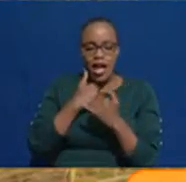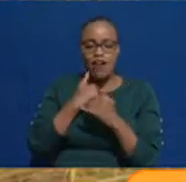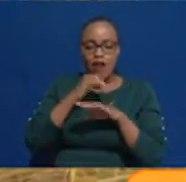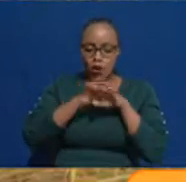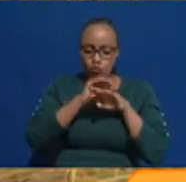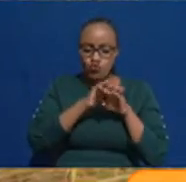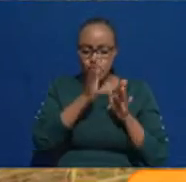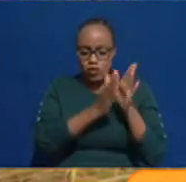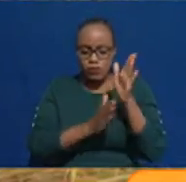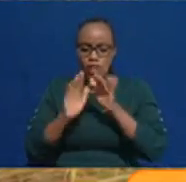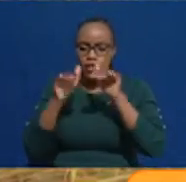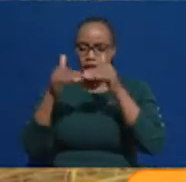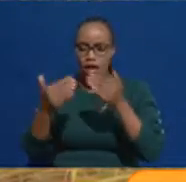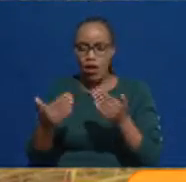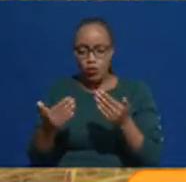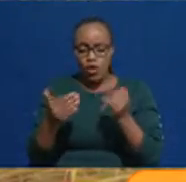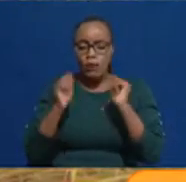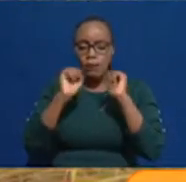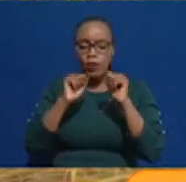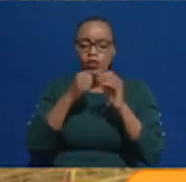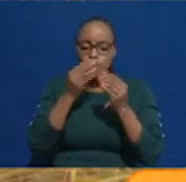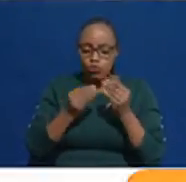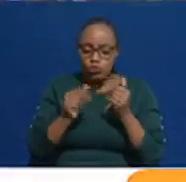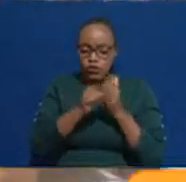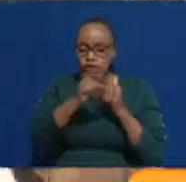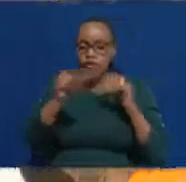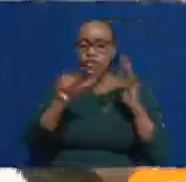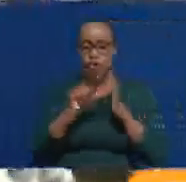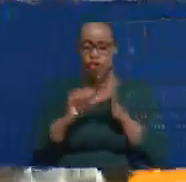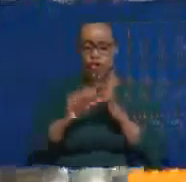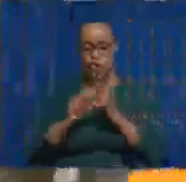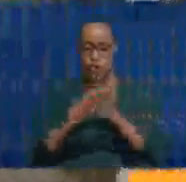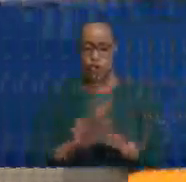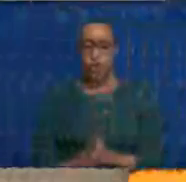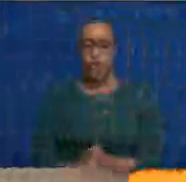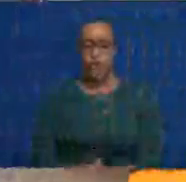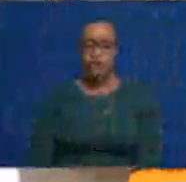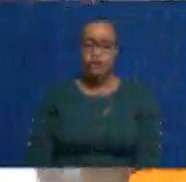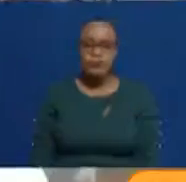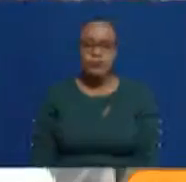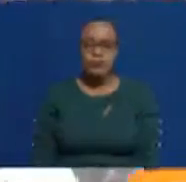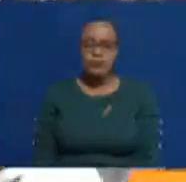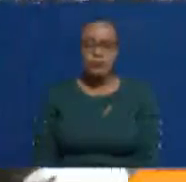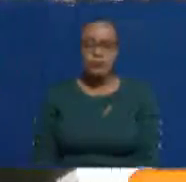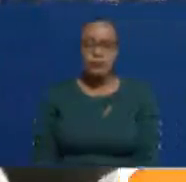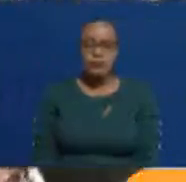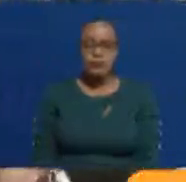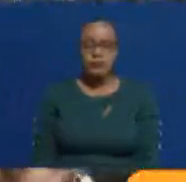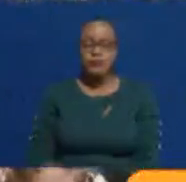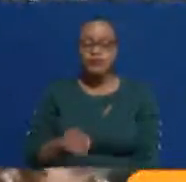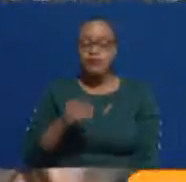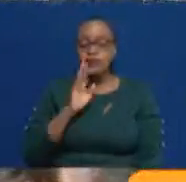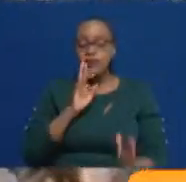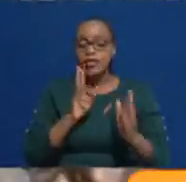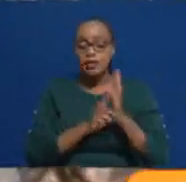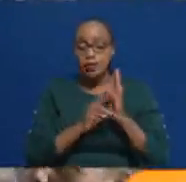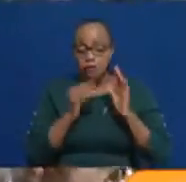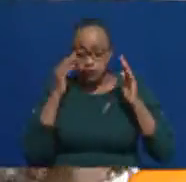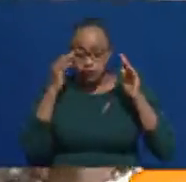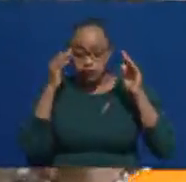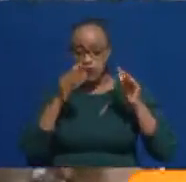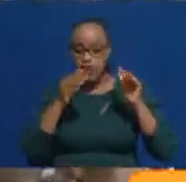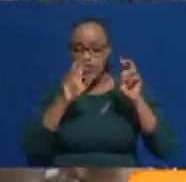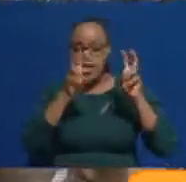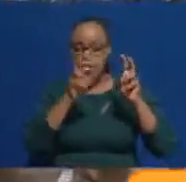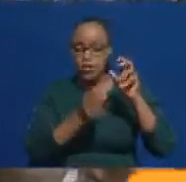plan on how we are going to deal with this. Isn't it? Yes. And we have said. Ripoti hiyo ikiangazia